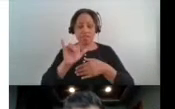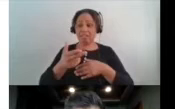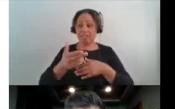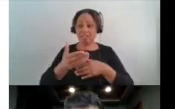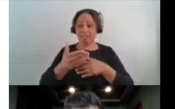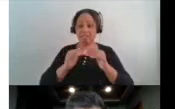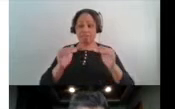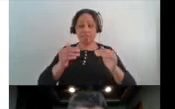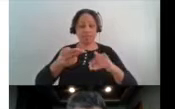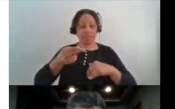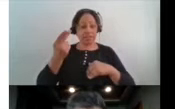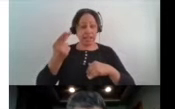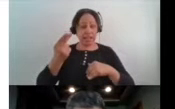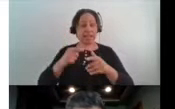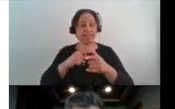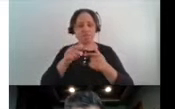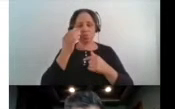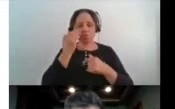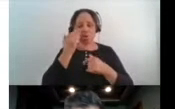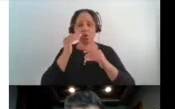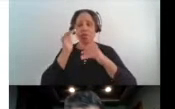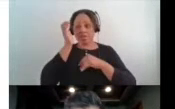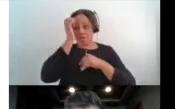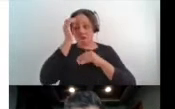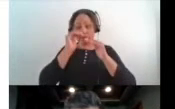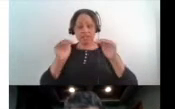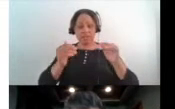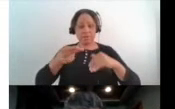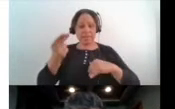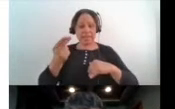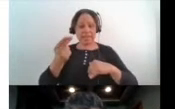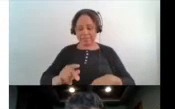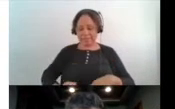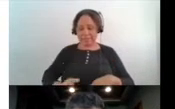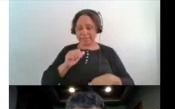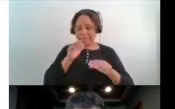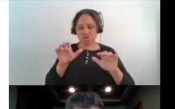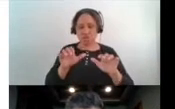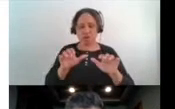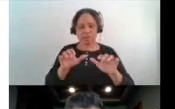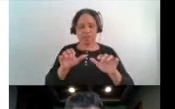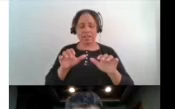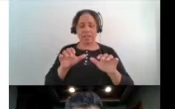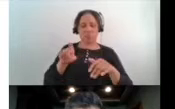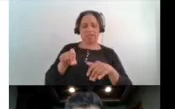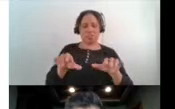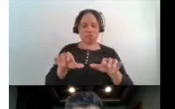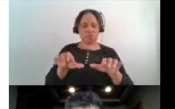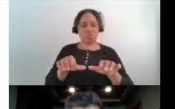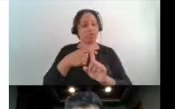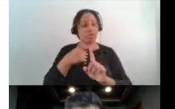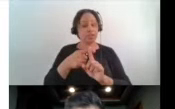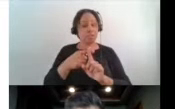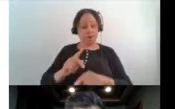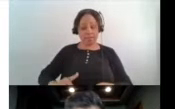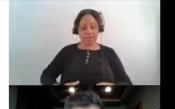you know that the garbage levels are high, and hence the kidney is not doing what it's supposed to do. Furthermore, as we said, that the kidney is a filter,